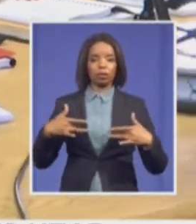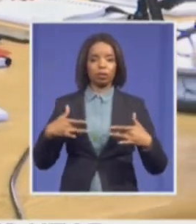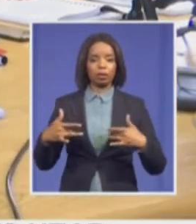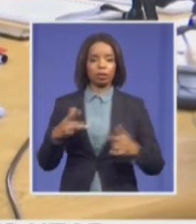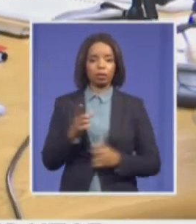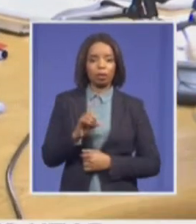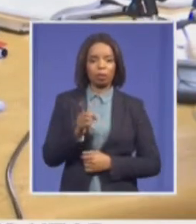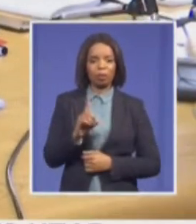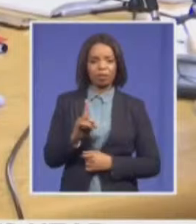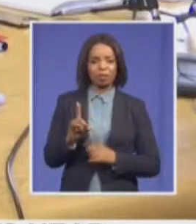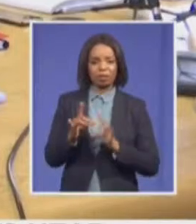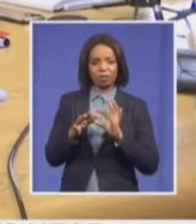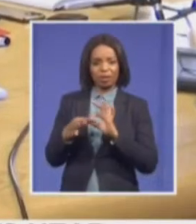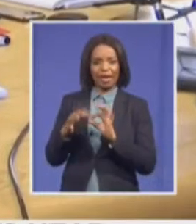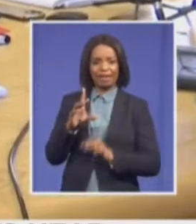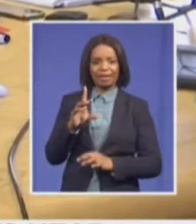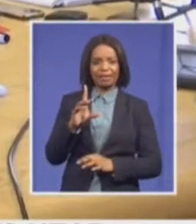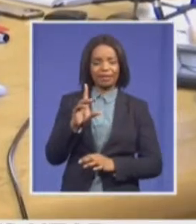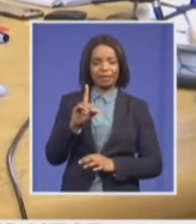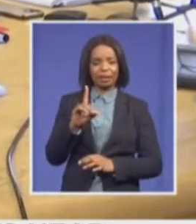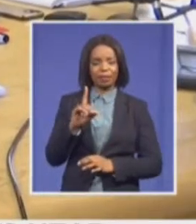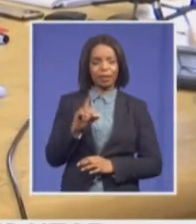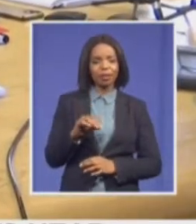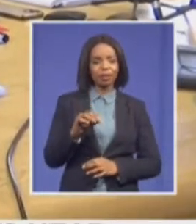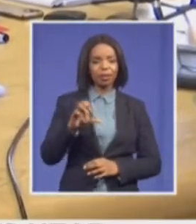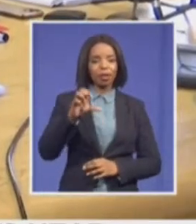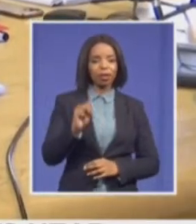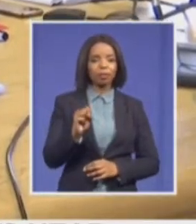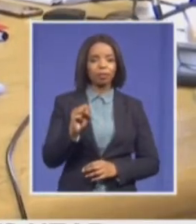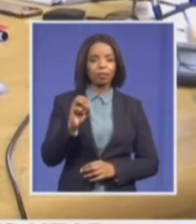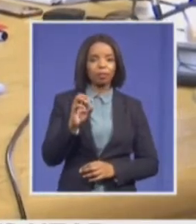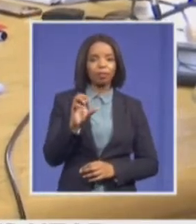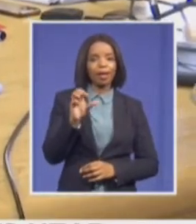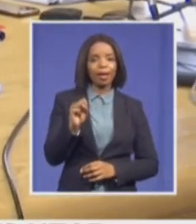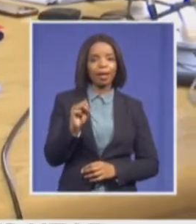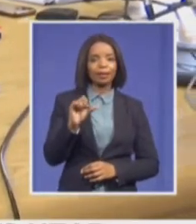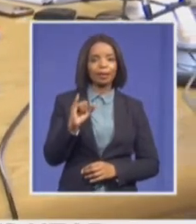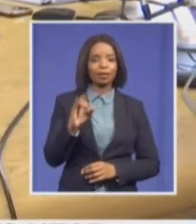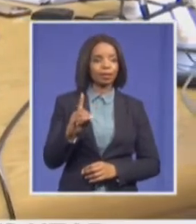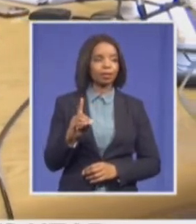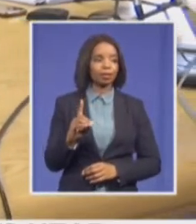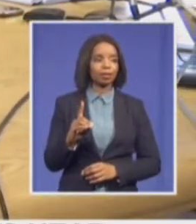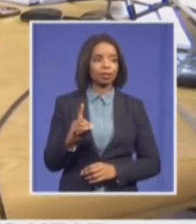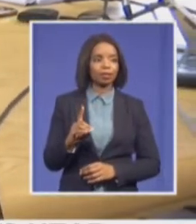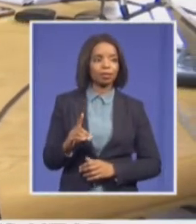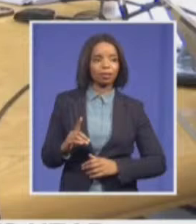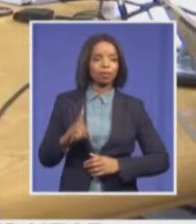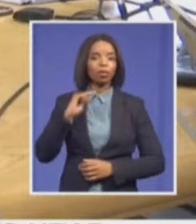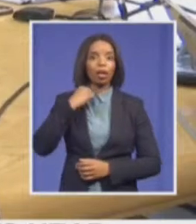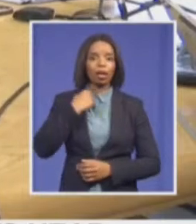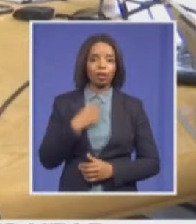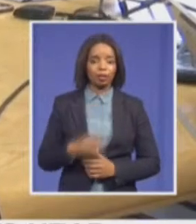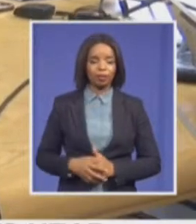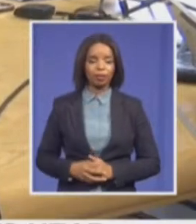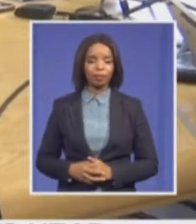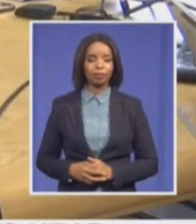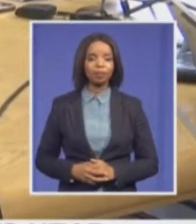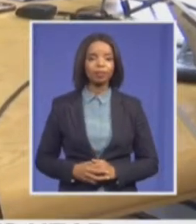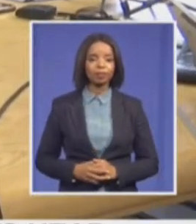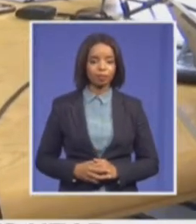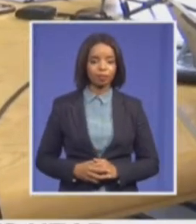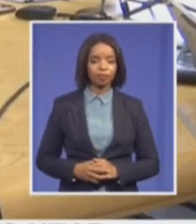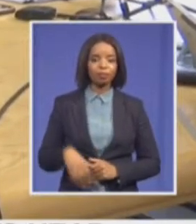And the concern was that the newsroom was being utilized to